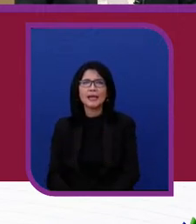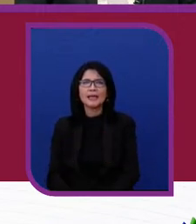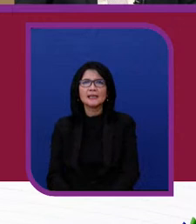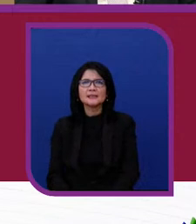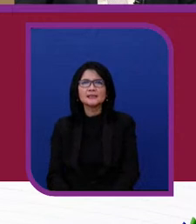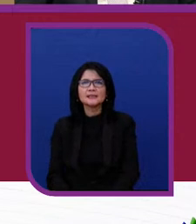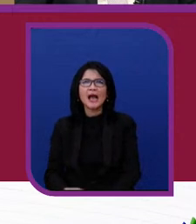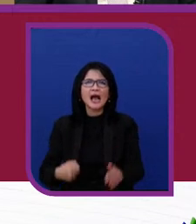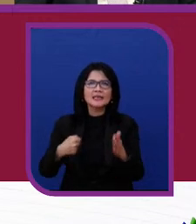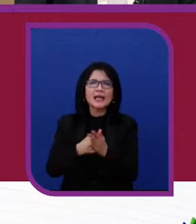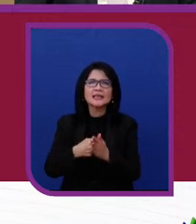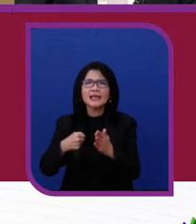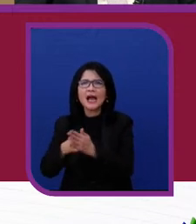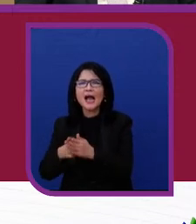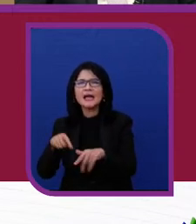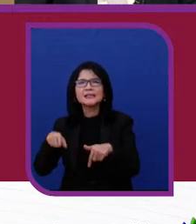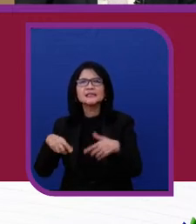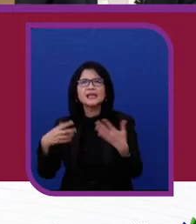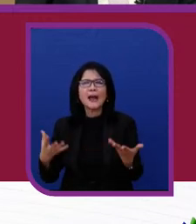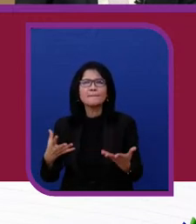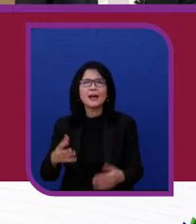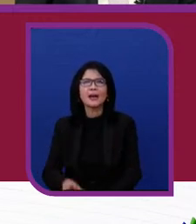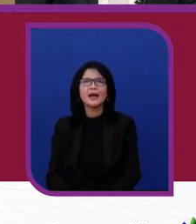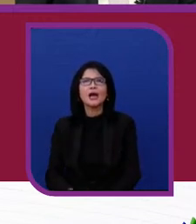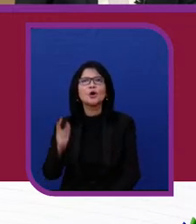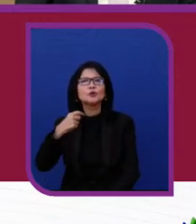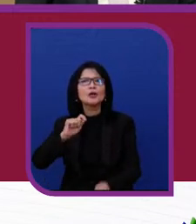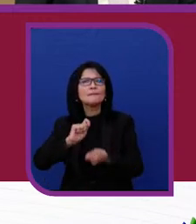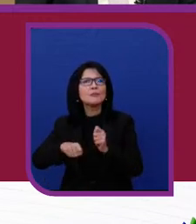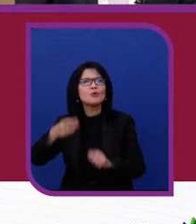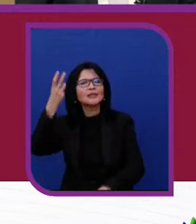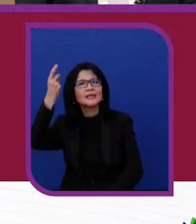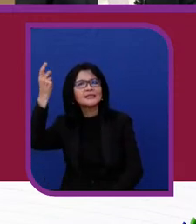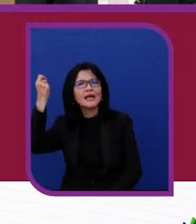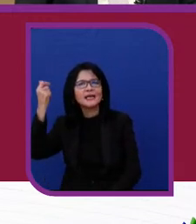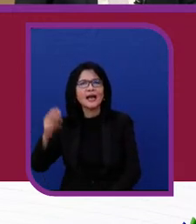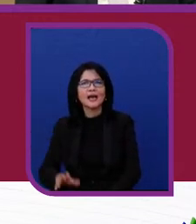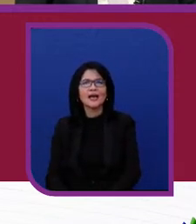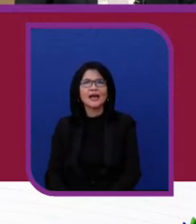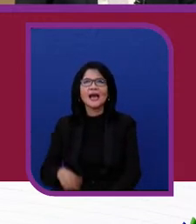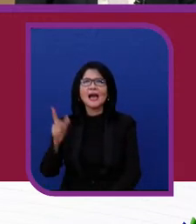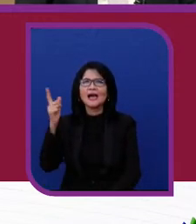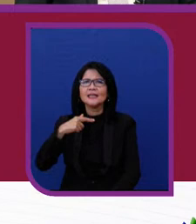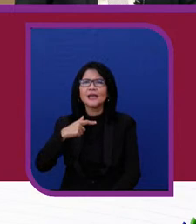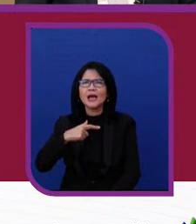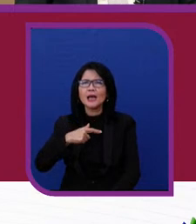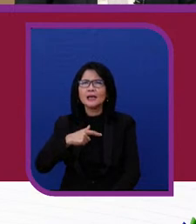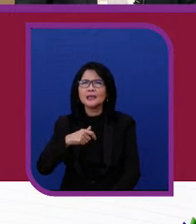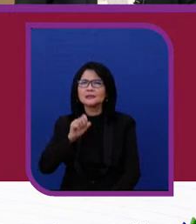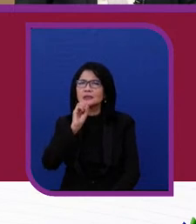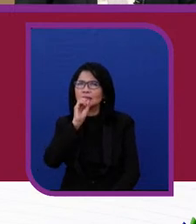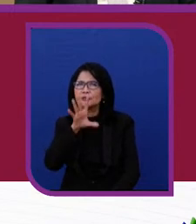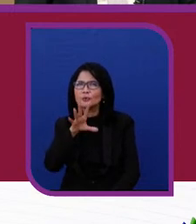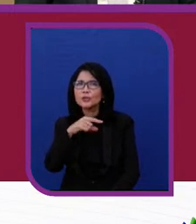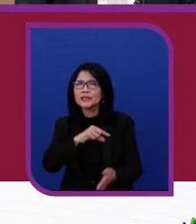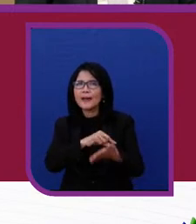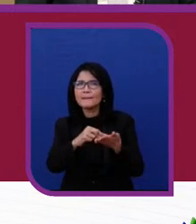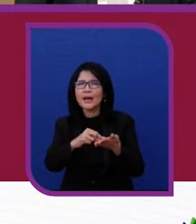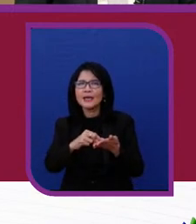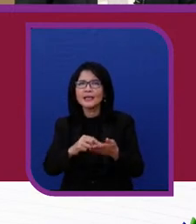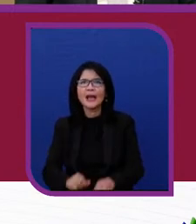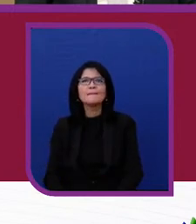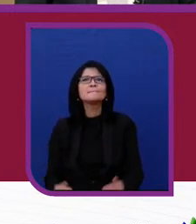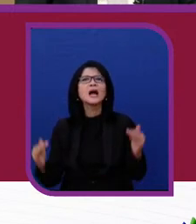style skin stage way that we talk about what should just a Nova do affordable